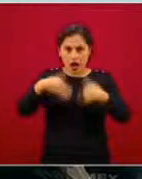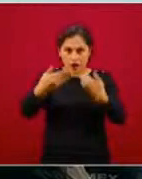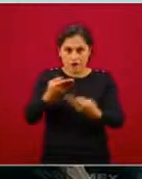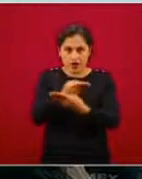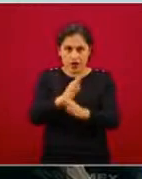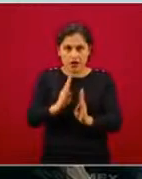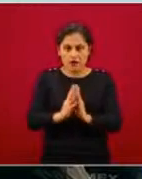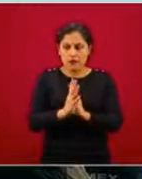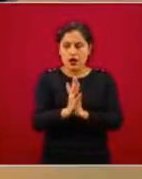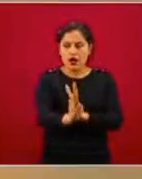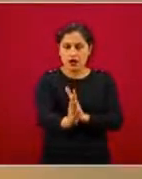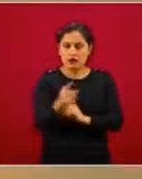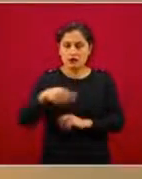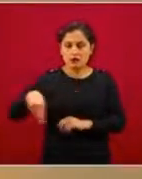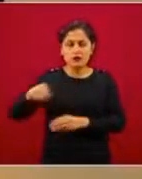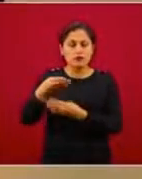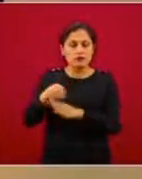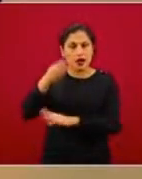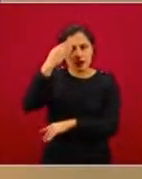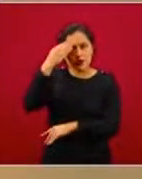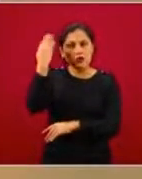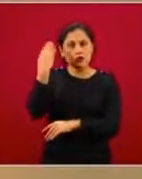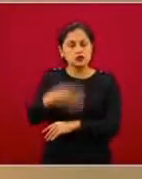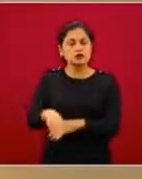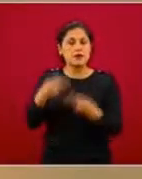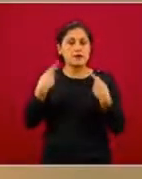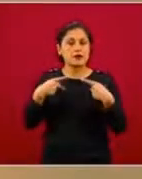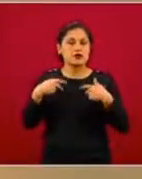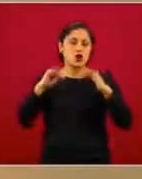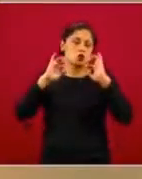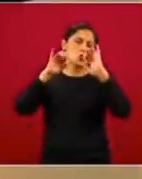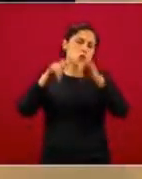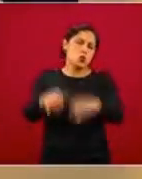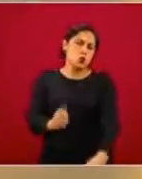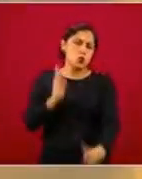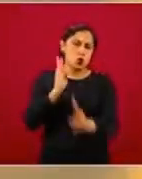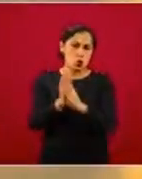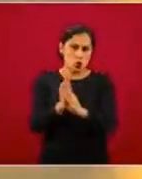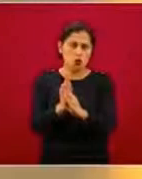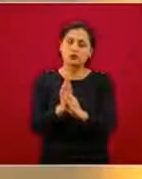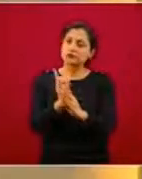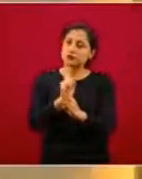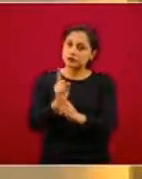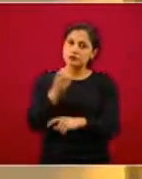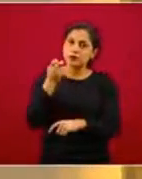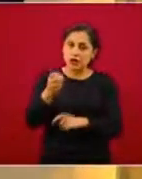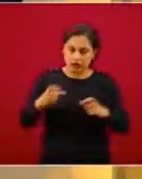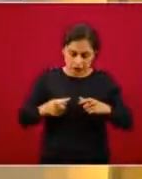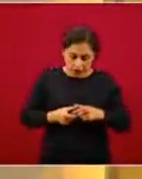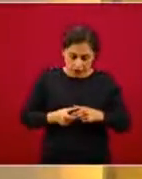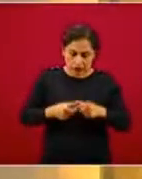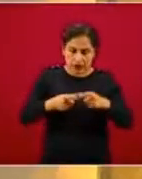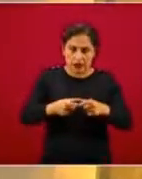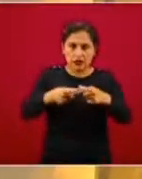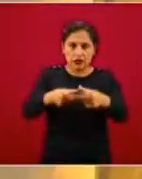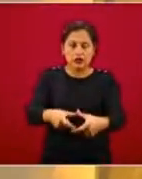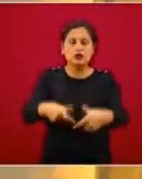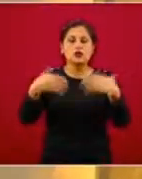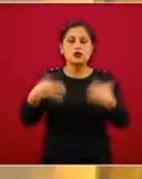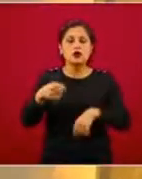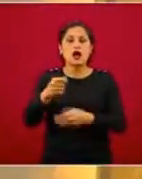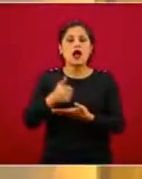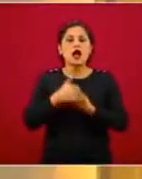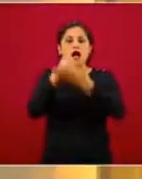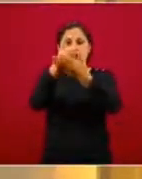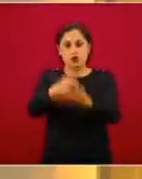on the sidewalk so that people know where they have to stand is really good. This could make the difference between